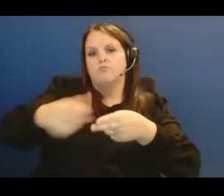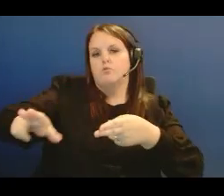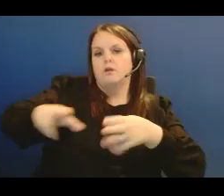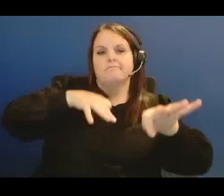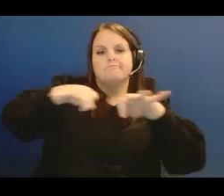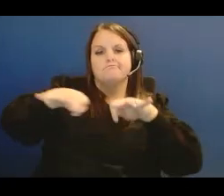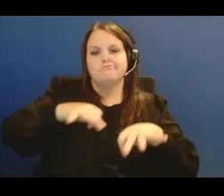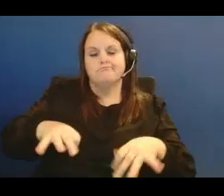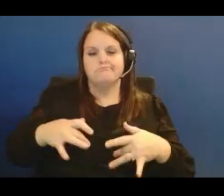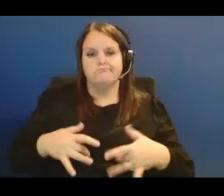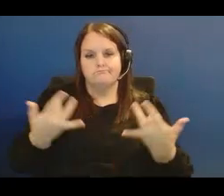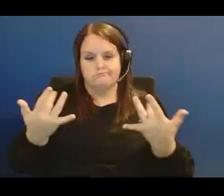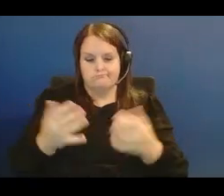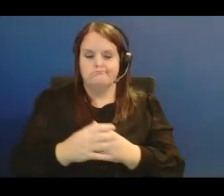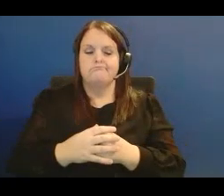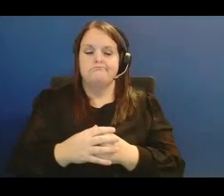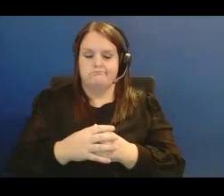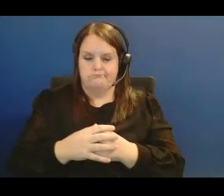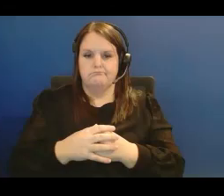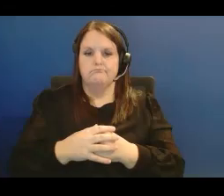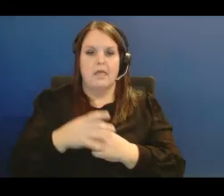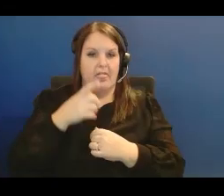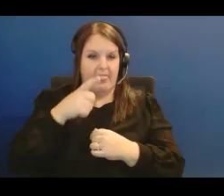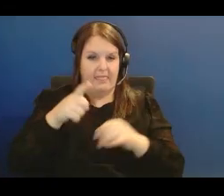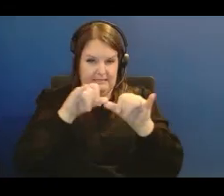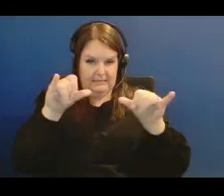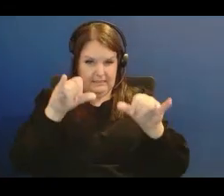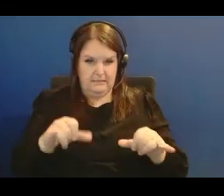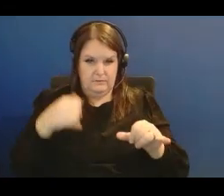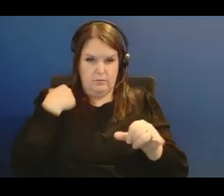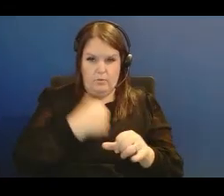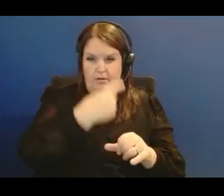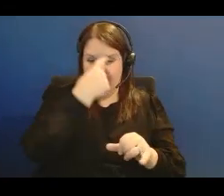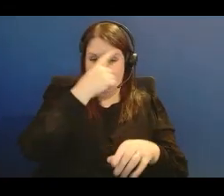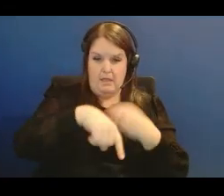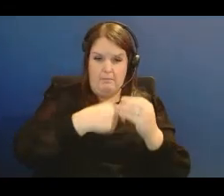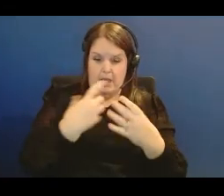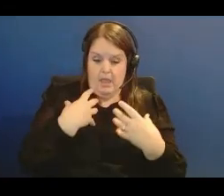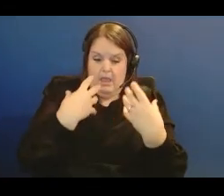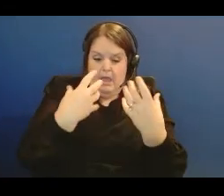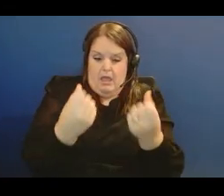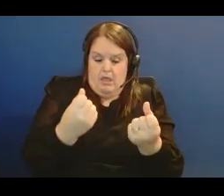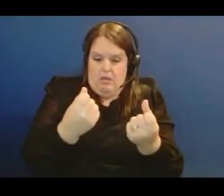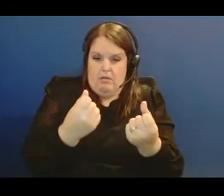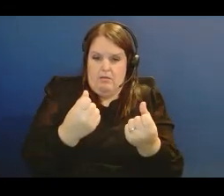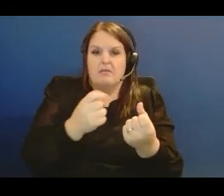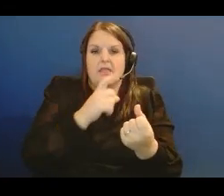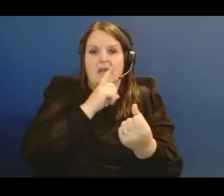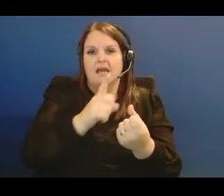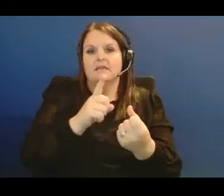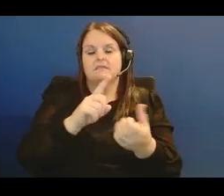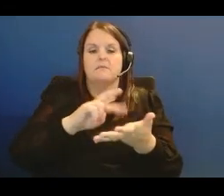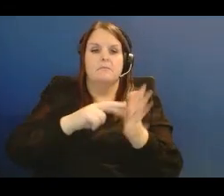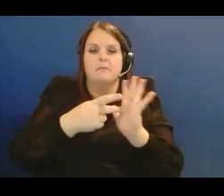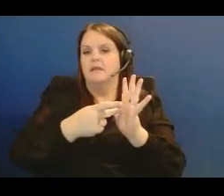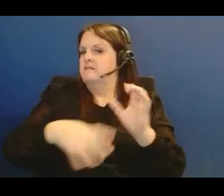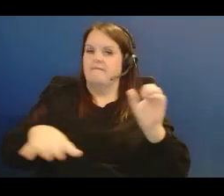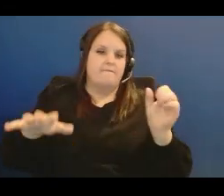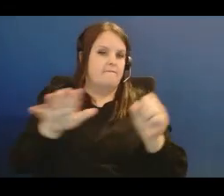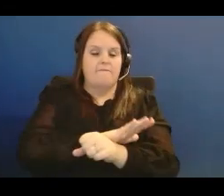overview is that in this framework, we are thinking of health as the state of complete physical,